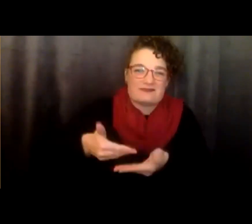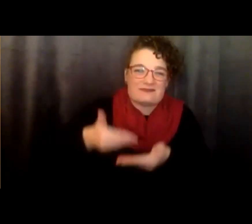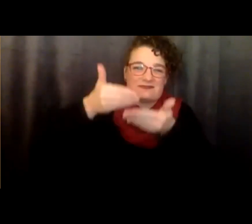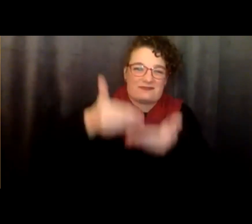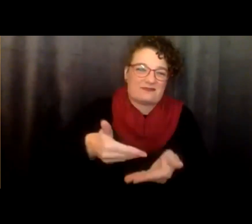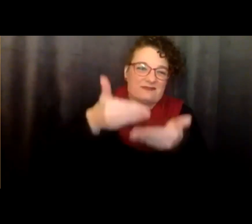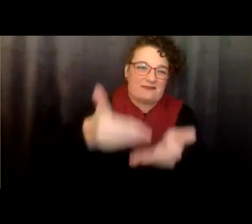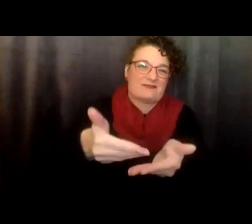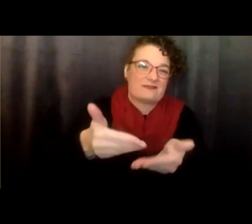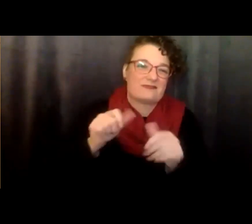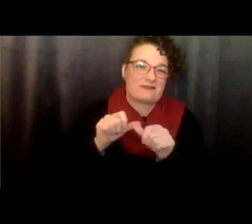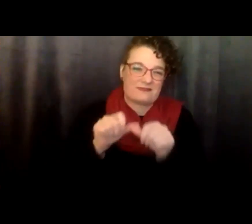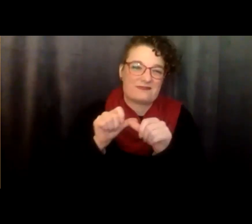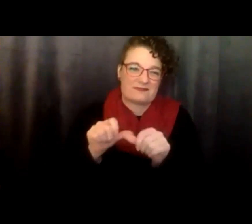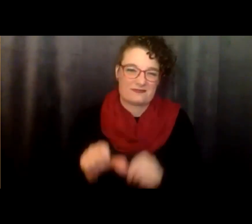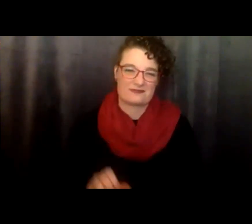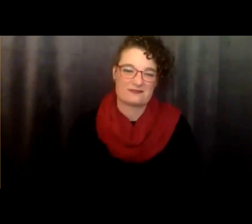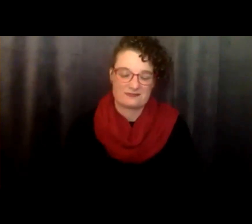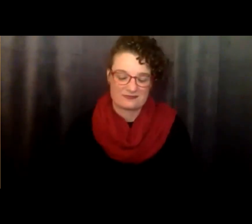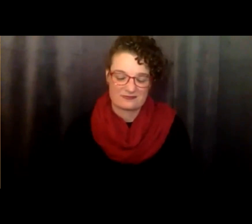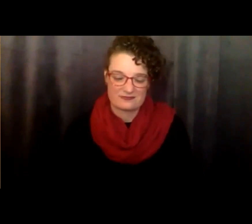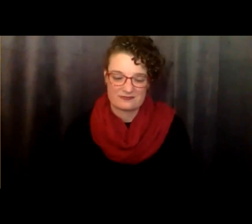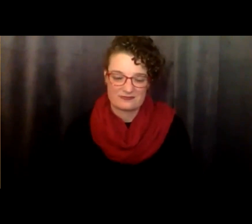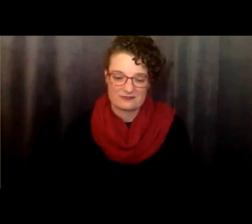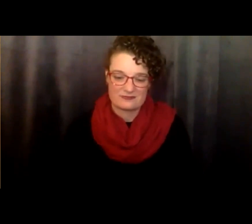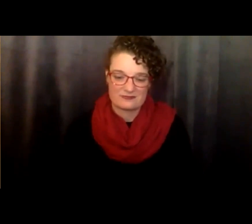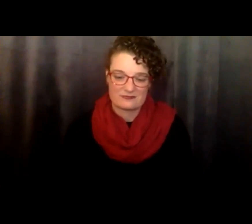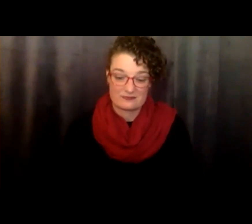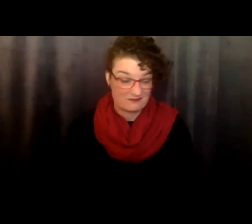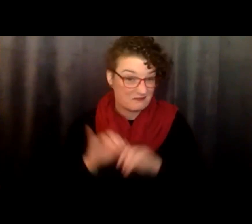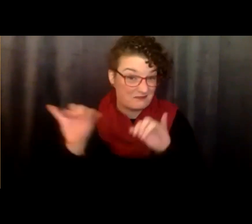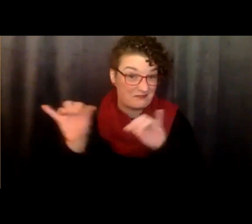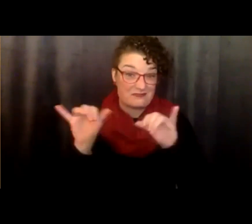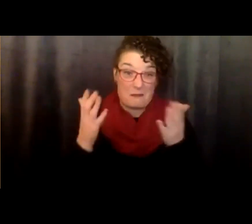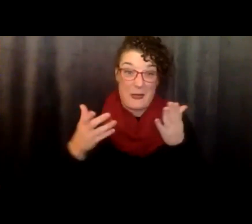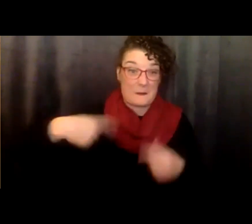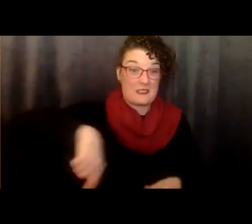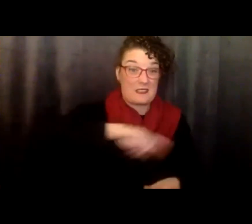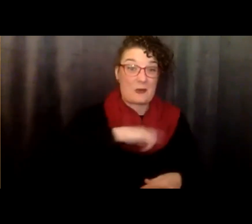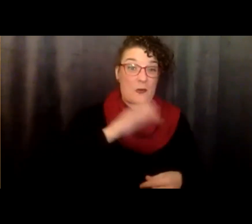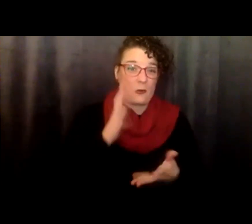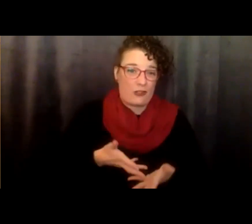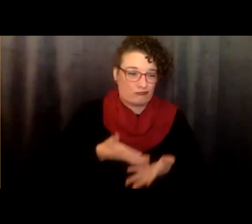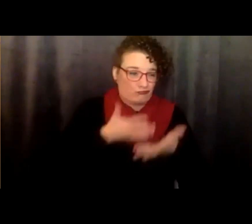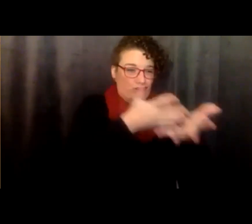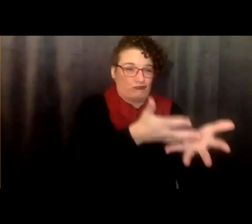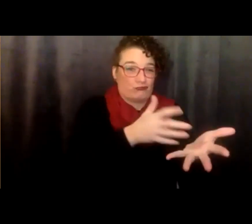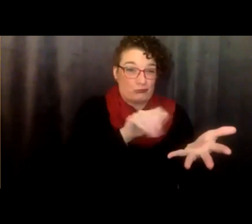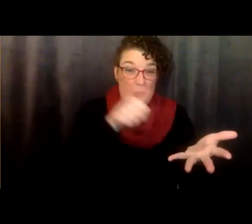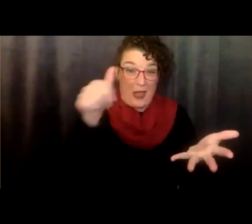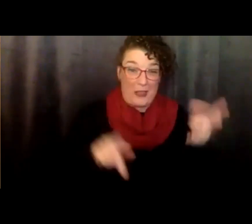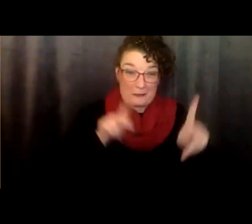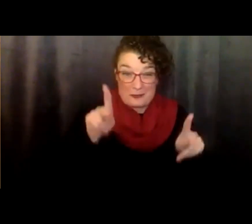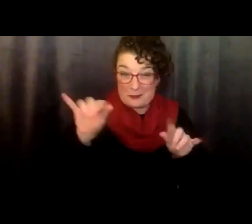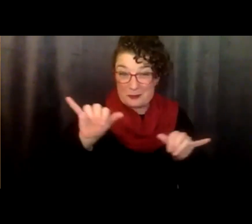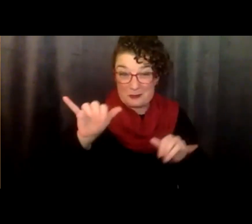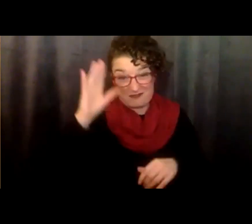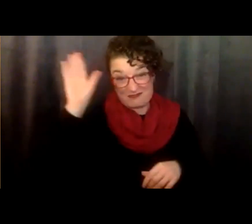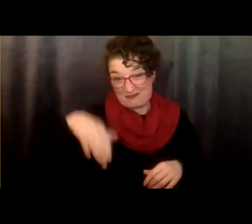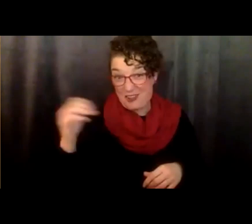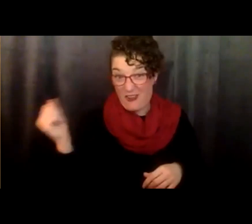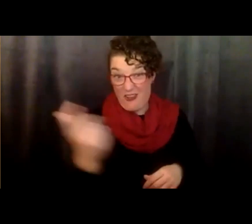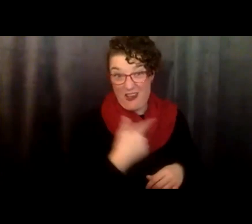descendants. Just as we may want to do someday, because we are all, of course, we're all hurtling